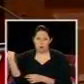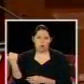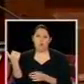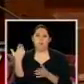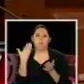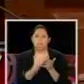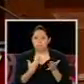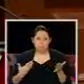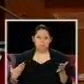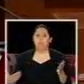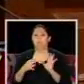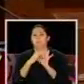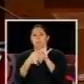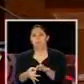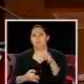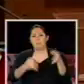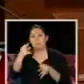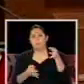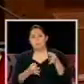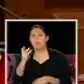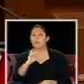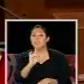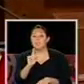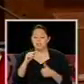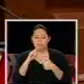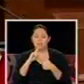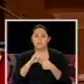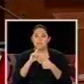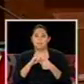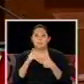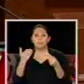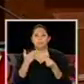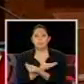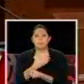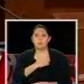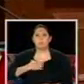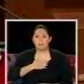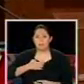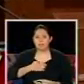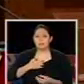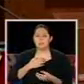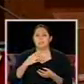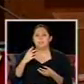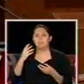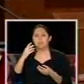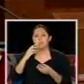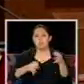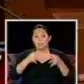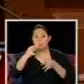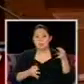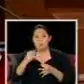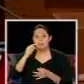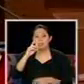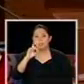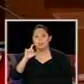impeachment complaint against Justice Del Castillo. And then after the impeachment of CJ Corona,